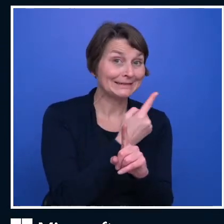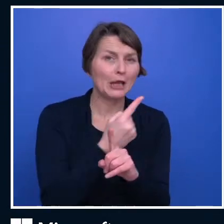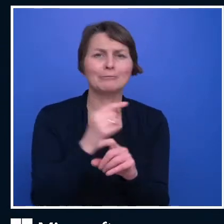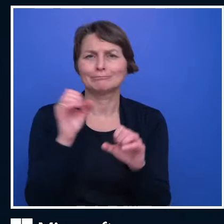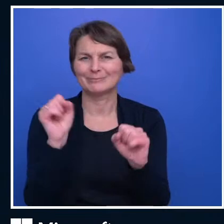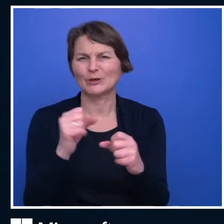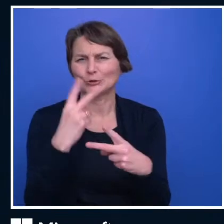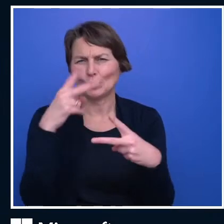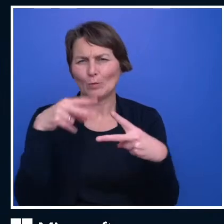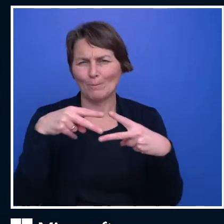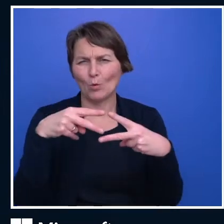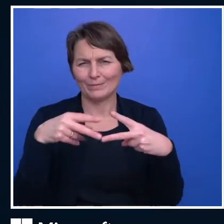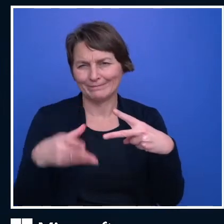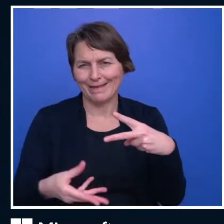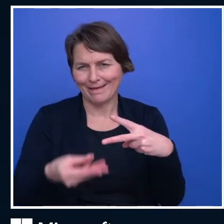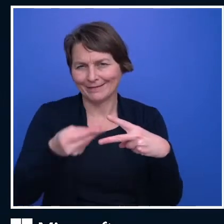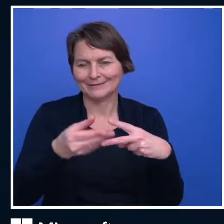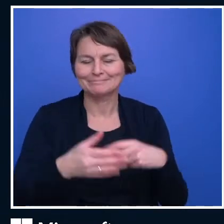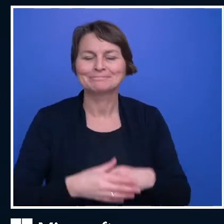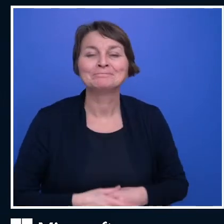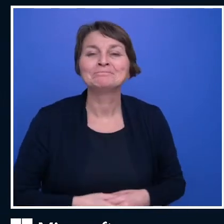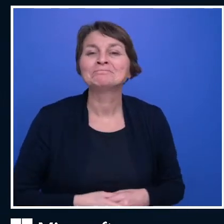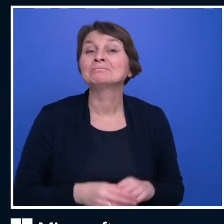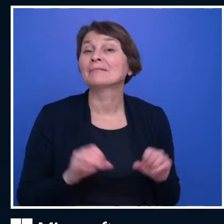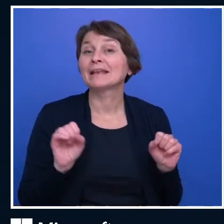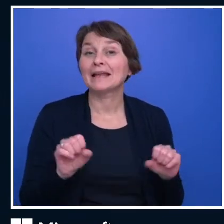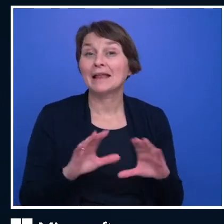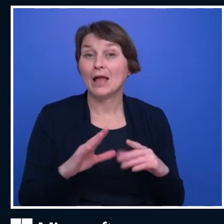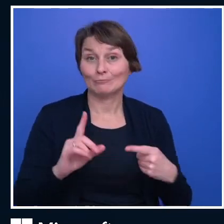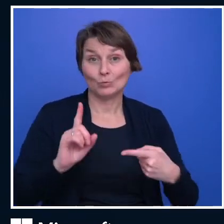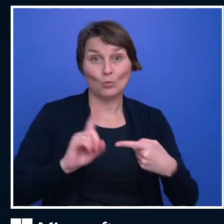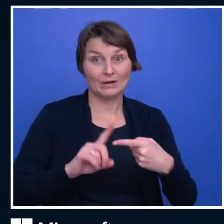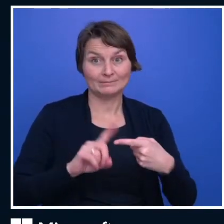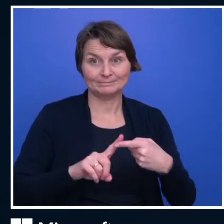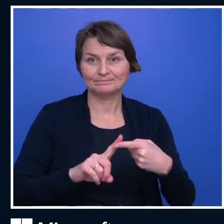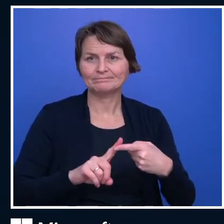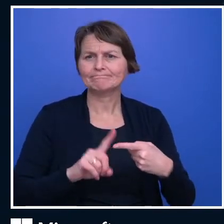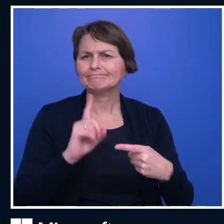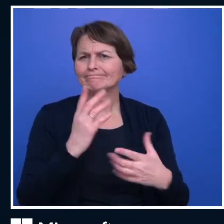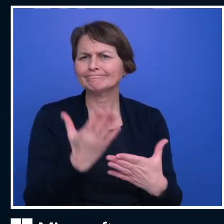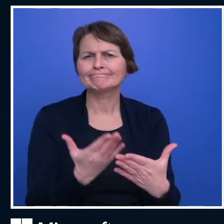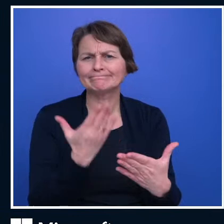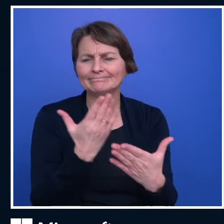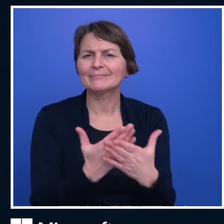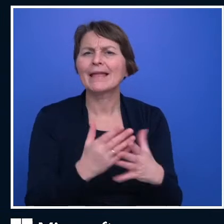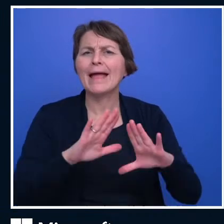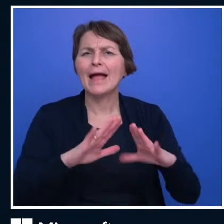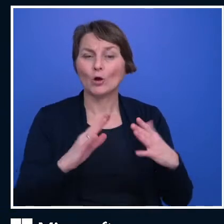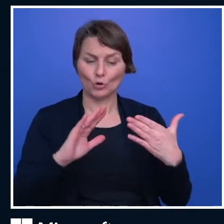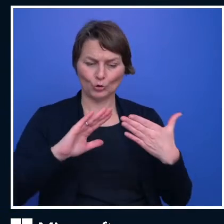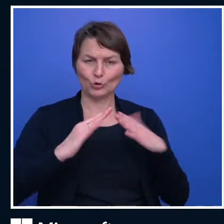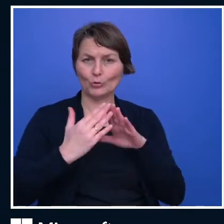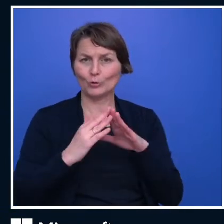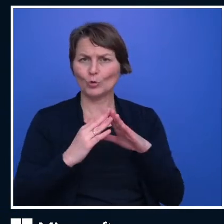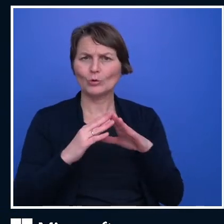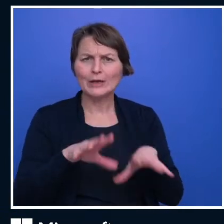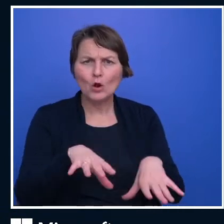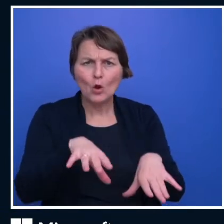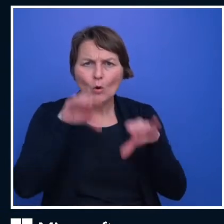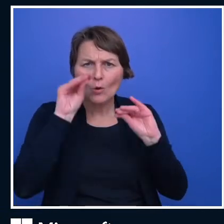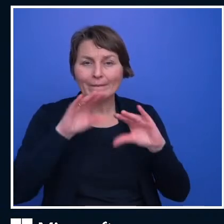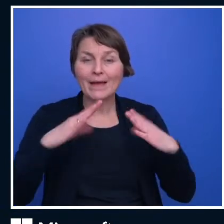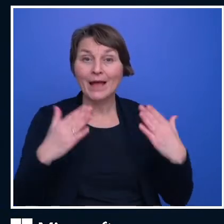could also do. So number 1, I recommend on the kind of community learning is attending the hackathons, the local hackathons